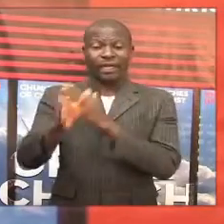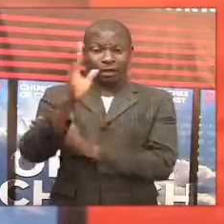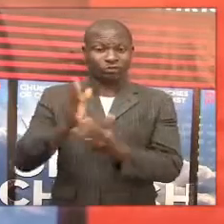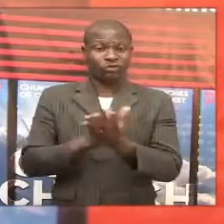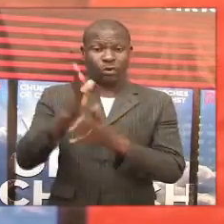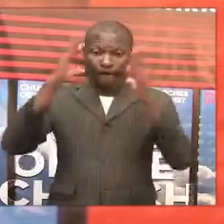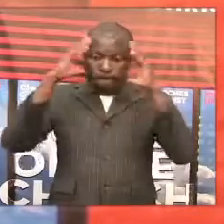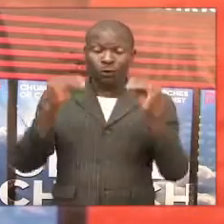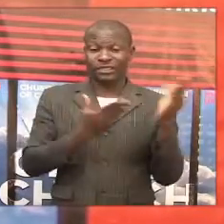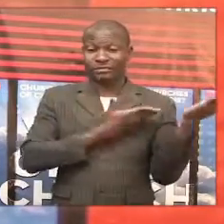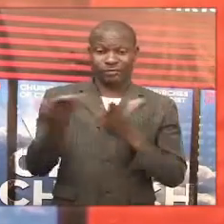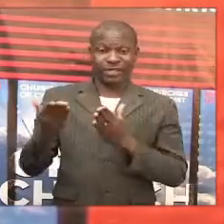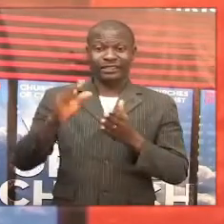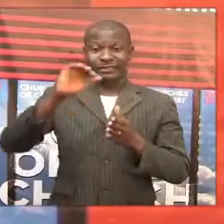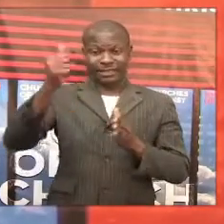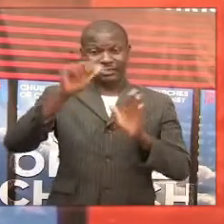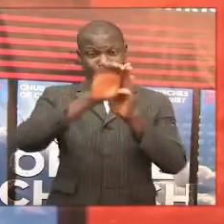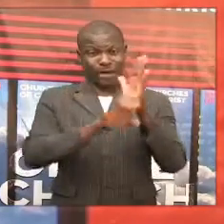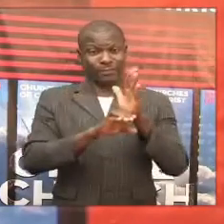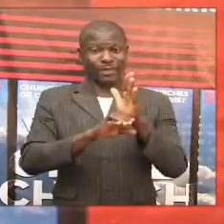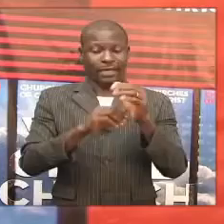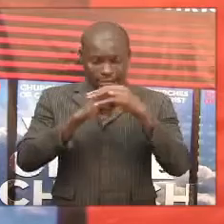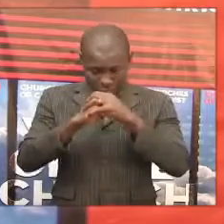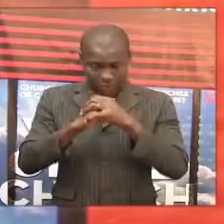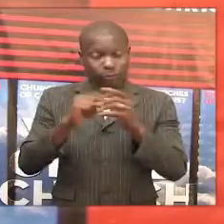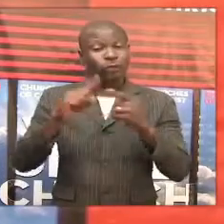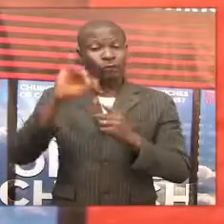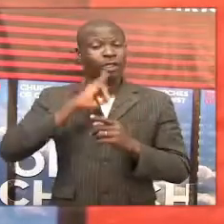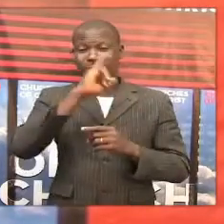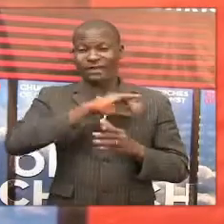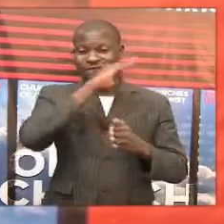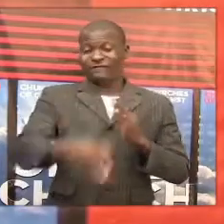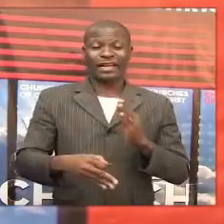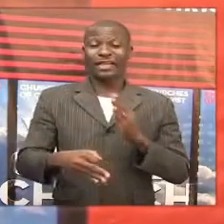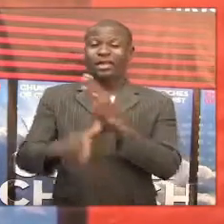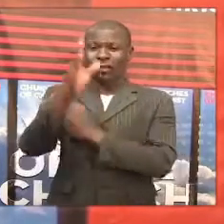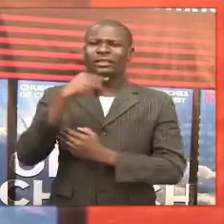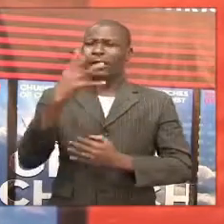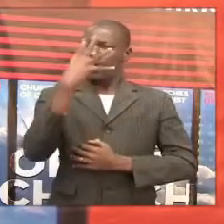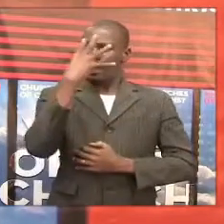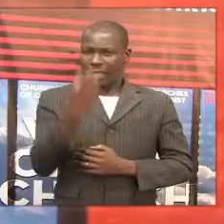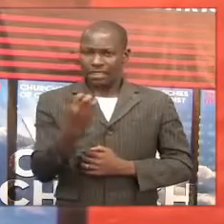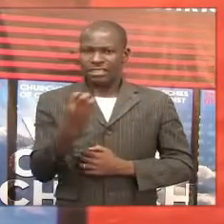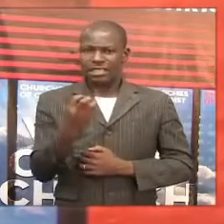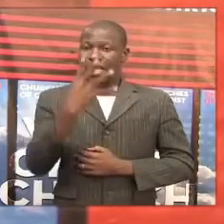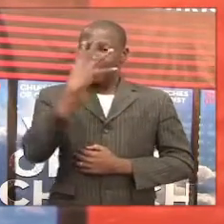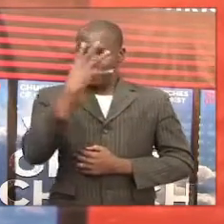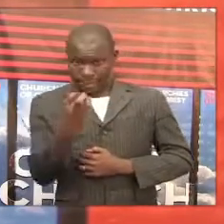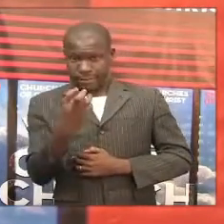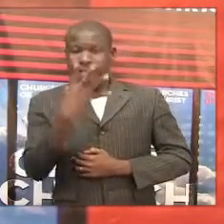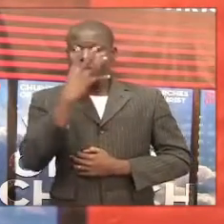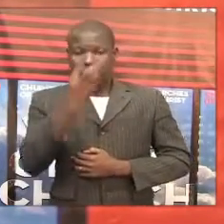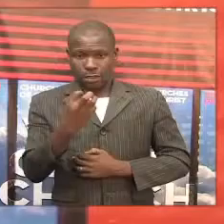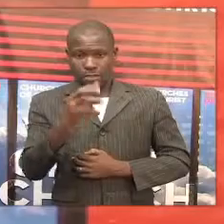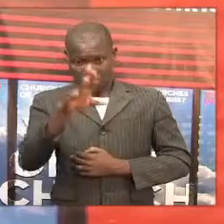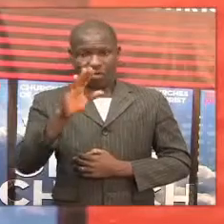Edim ransom do any hosoma Israel. Asamuel chapter 1 say, and no me, Fantivose mpaima,